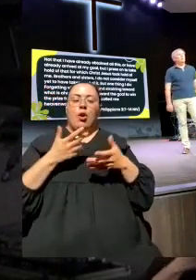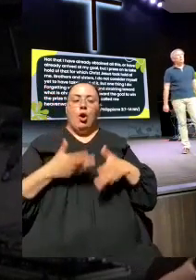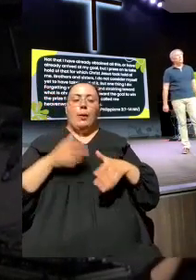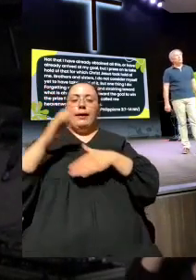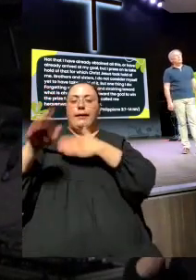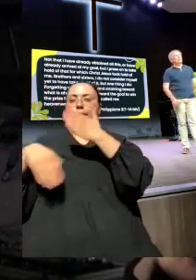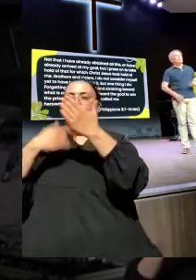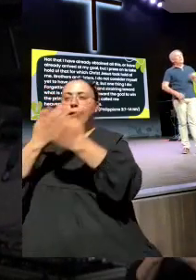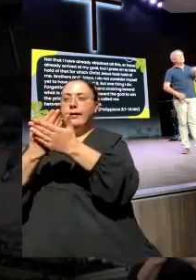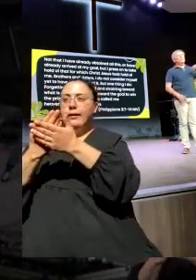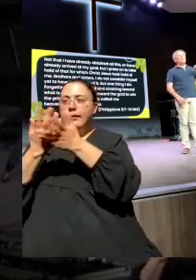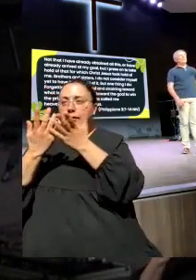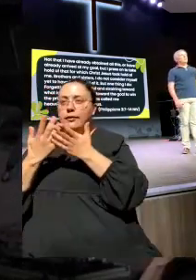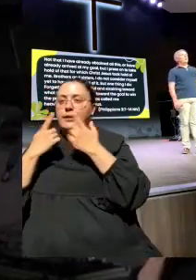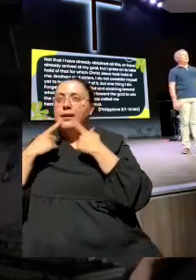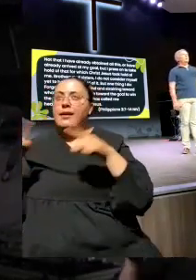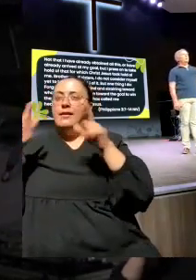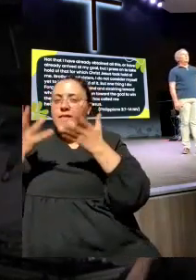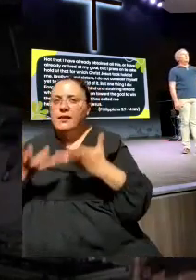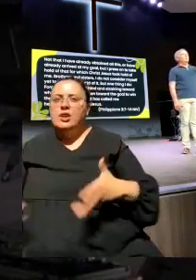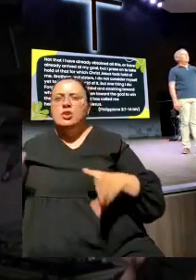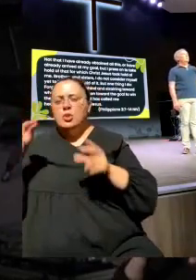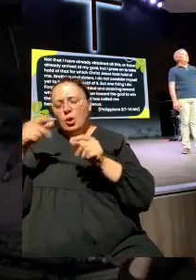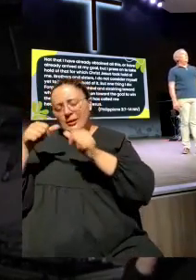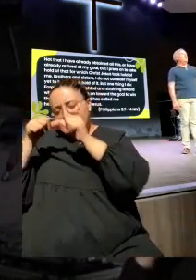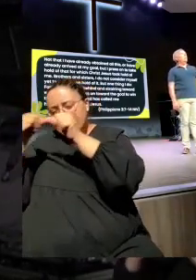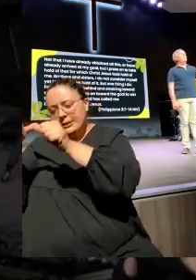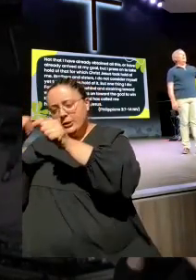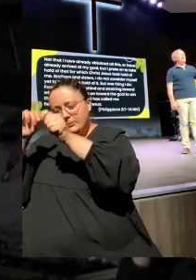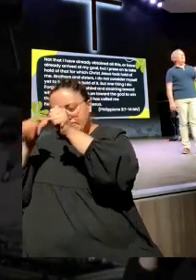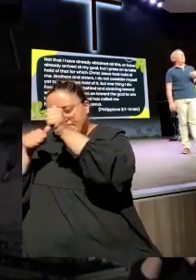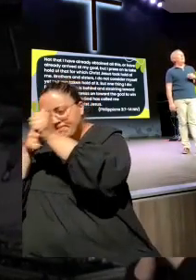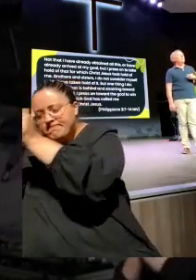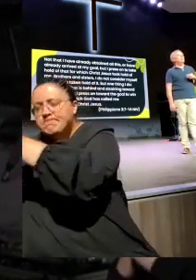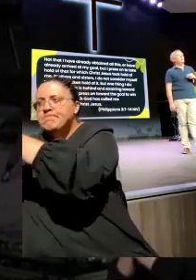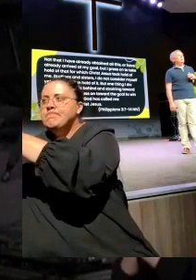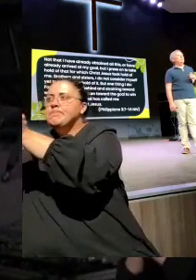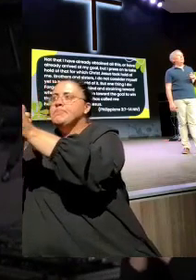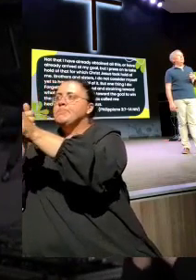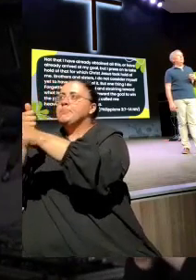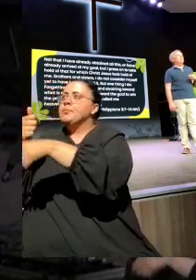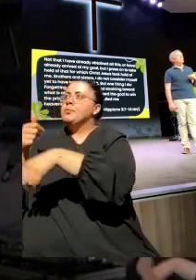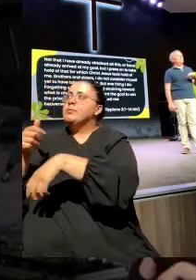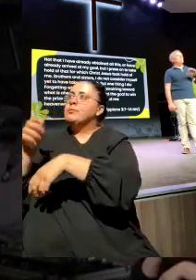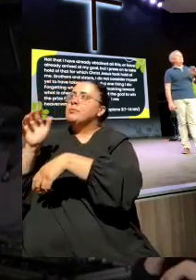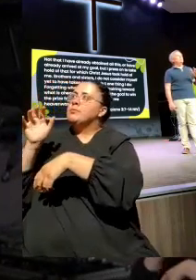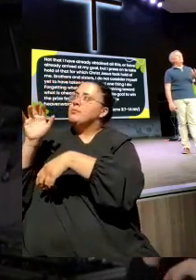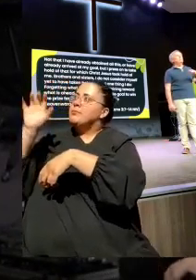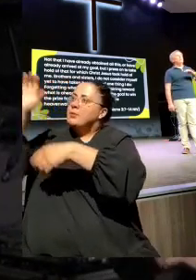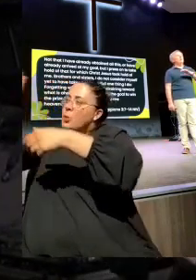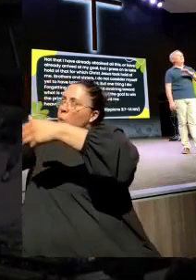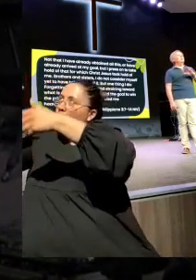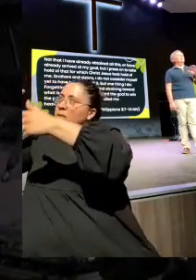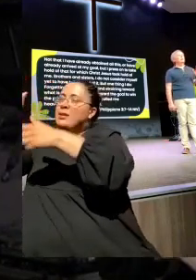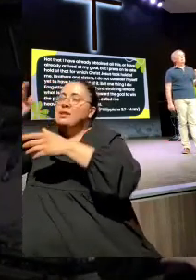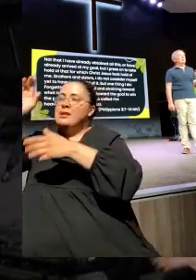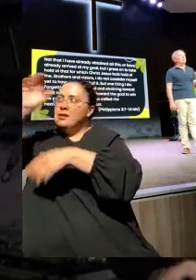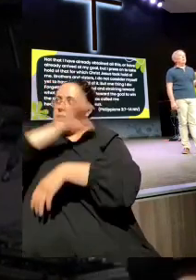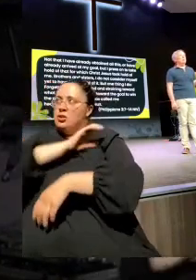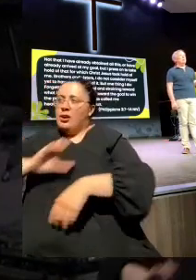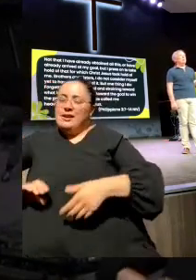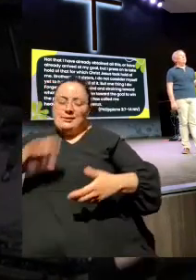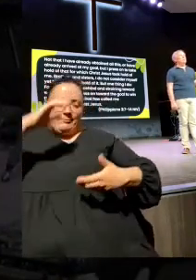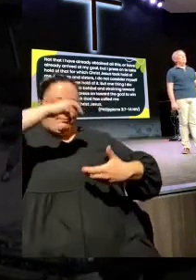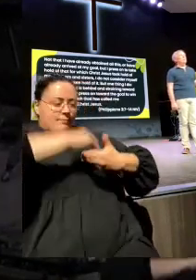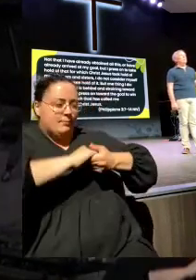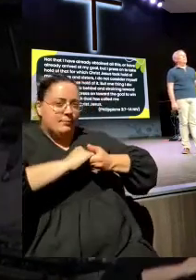goal, but I just press on to take hold of that for which Christ took hold of for me. Brothers and sisters, I don't consider myself